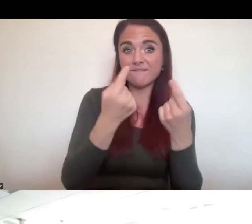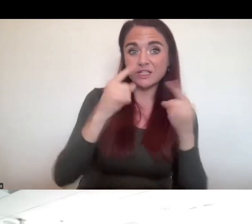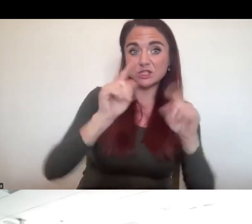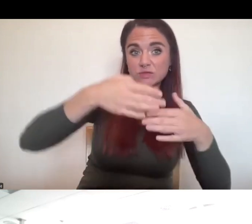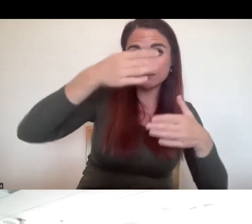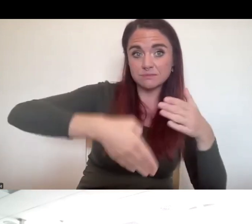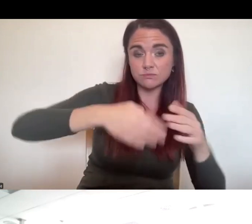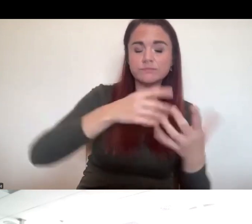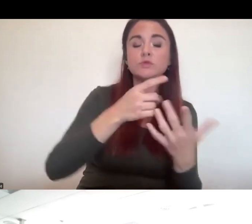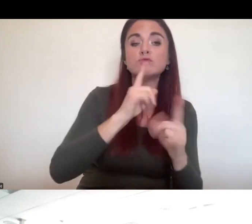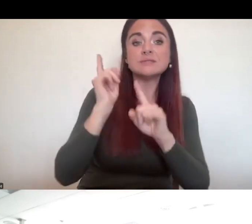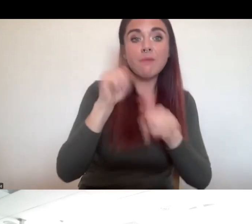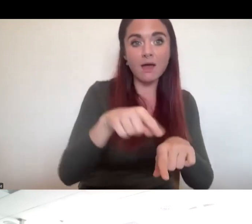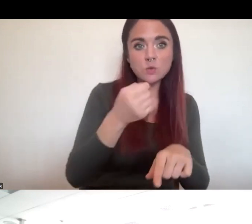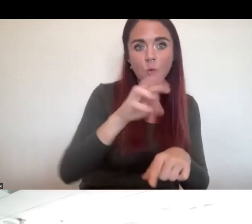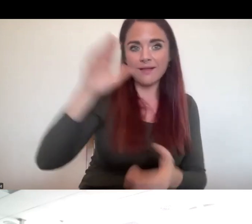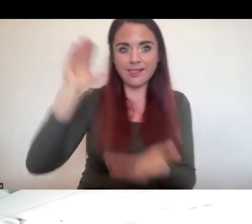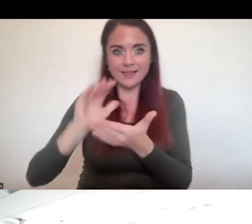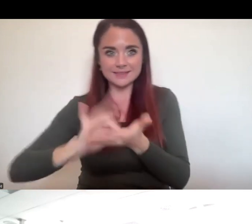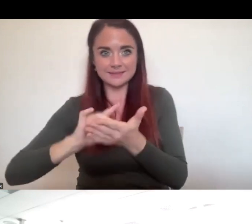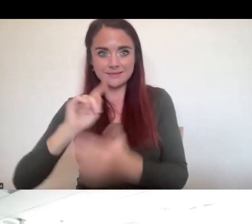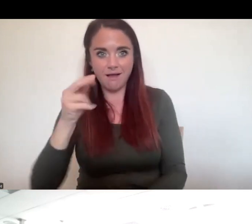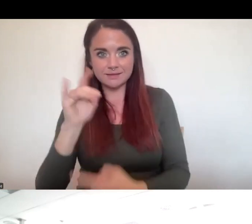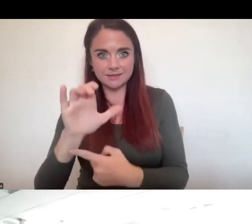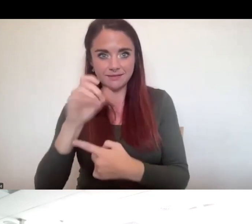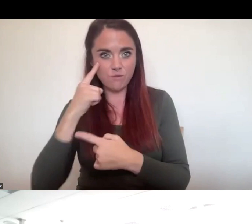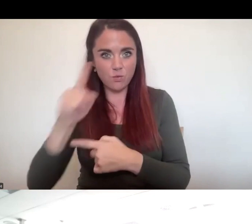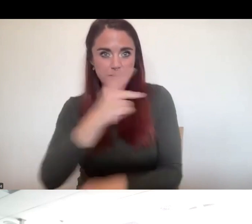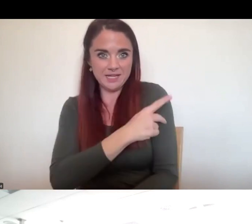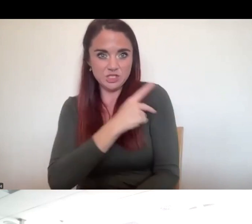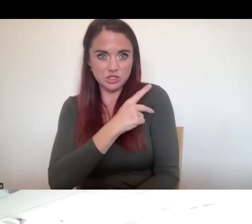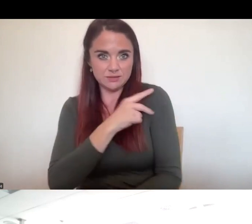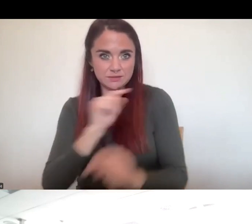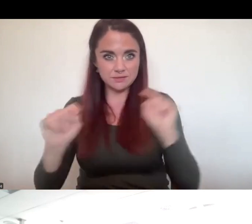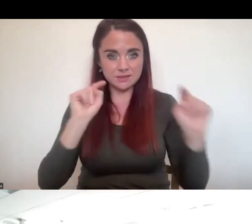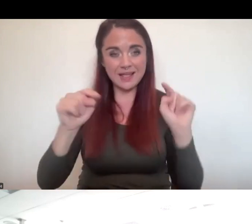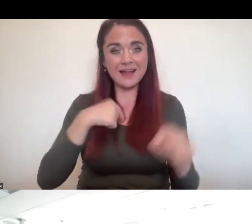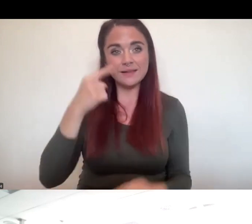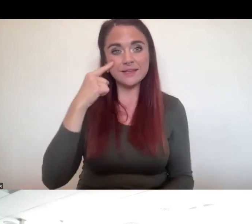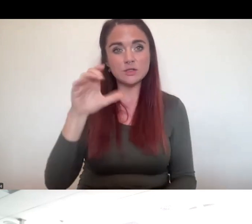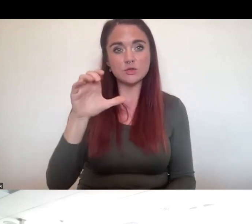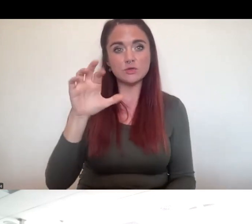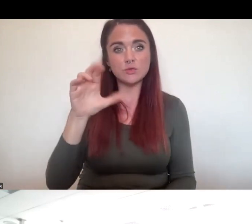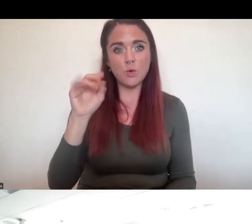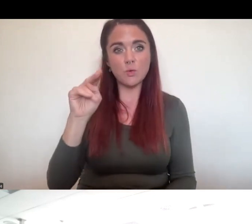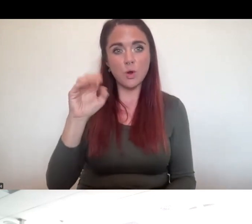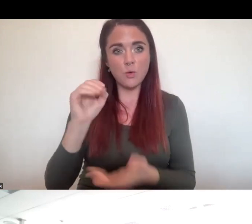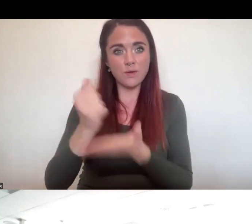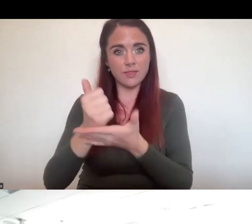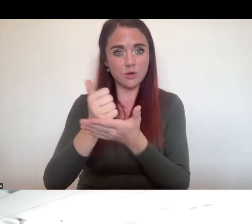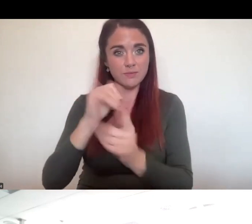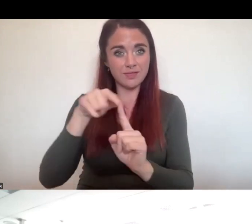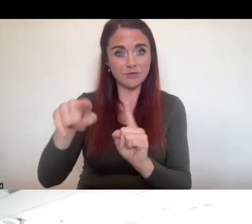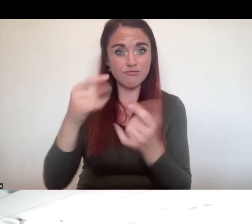response or less toxicity for the patient. So I think chronotherapy is maybe